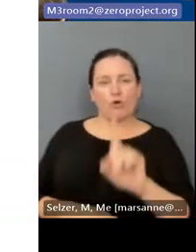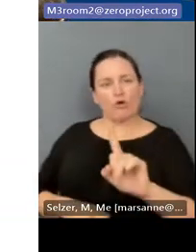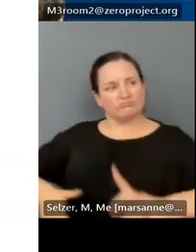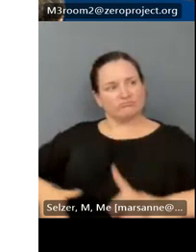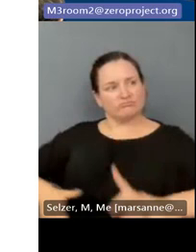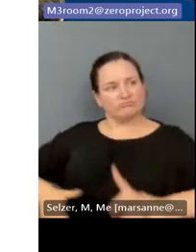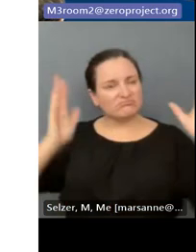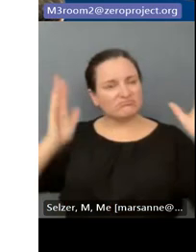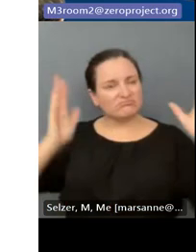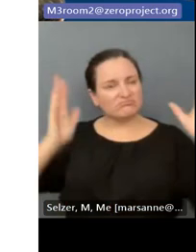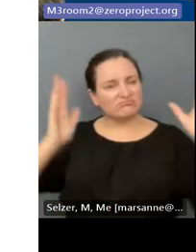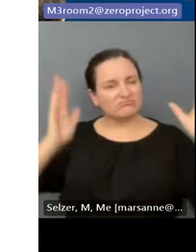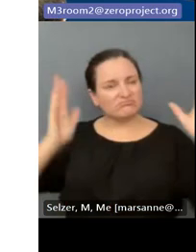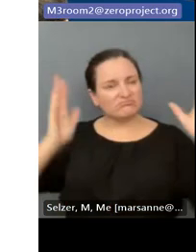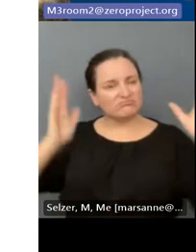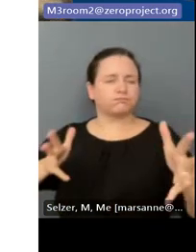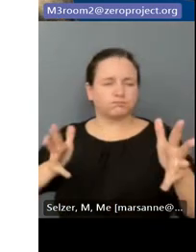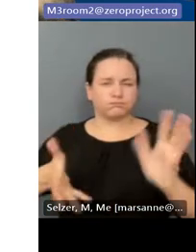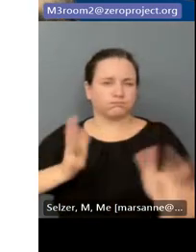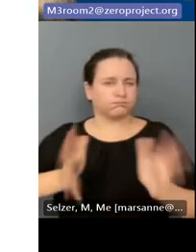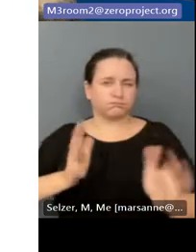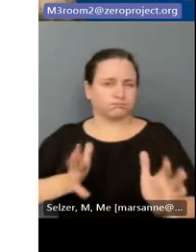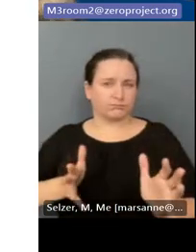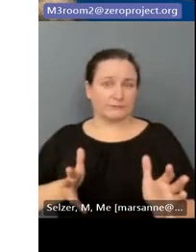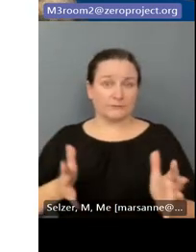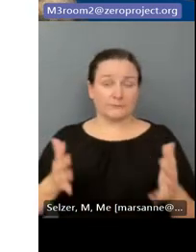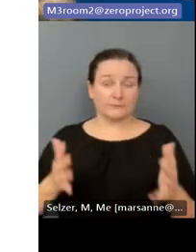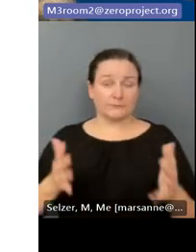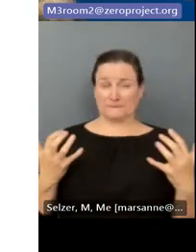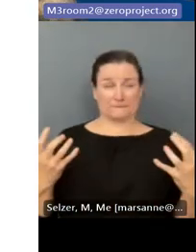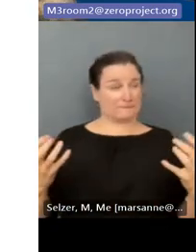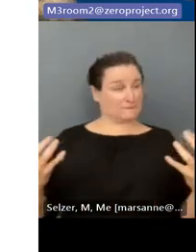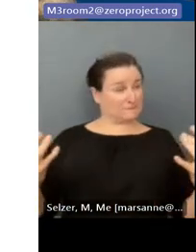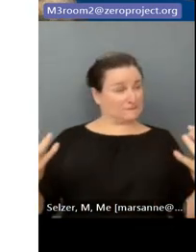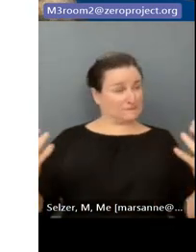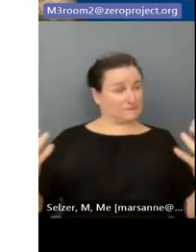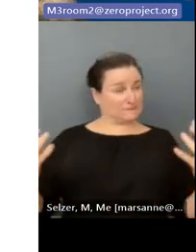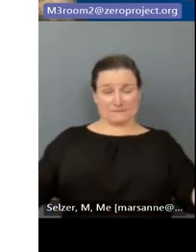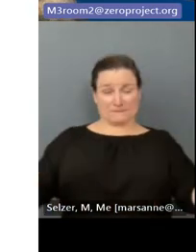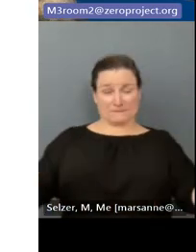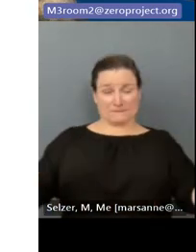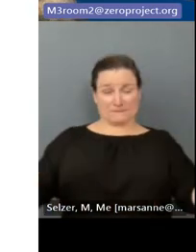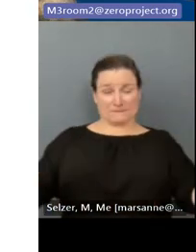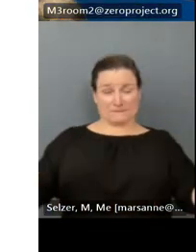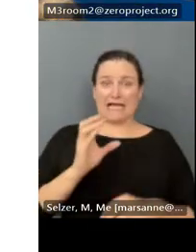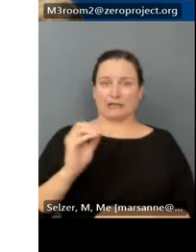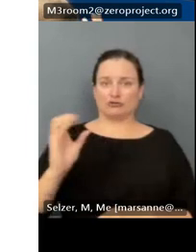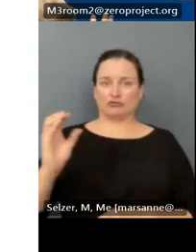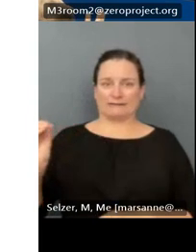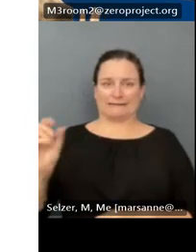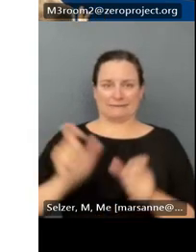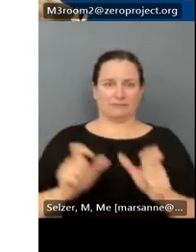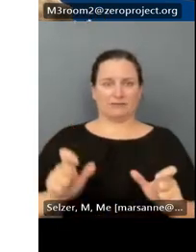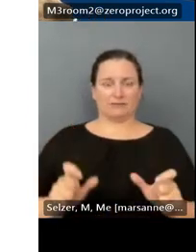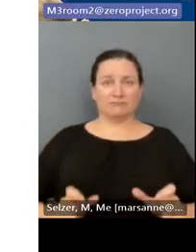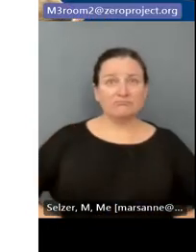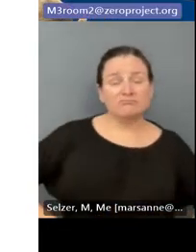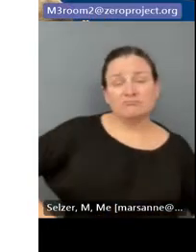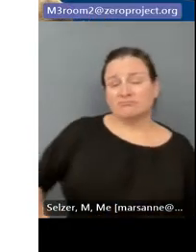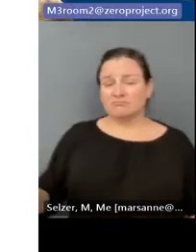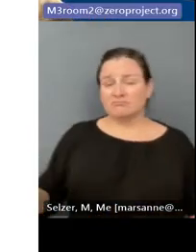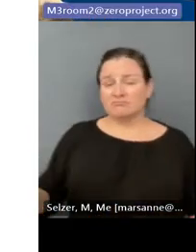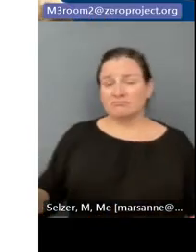hall filled with the thunderous applause of 600 ants rising in celebration.